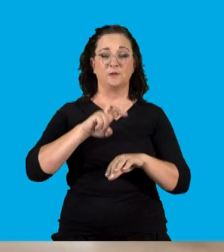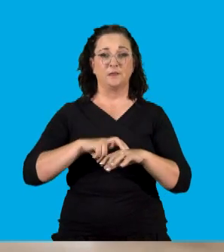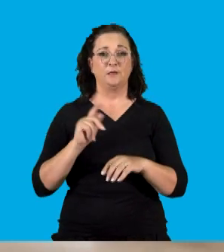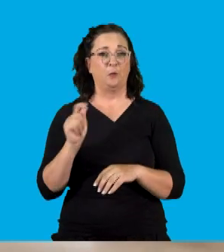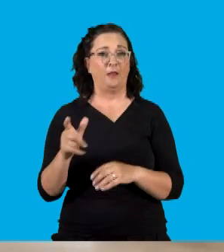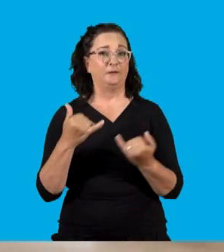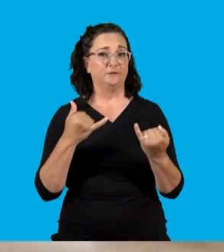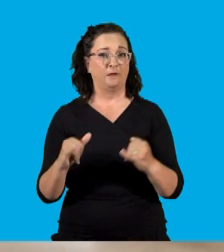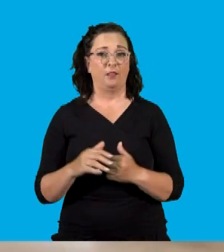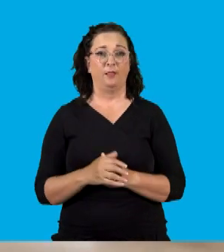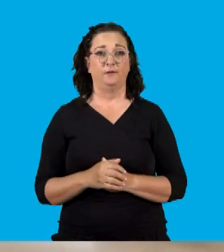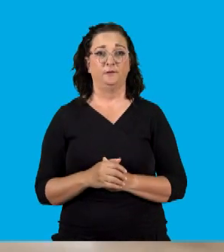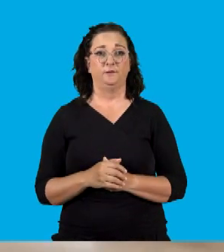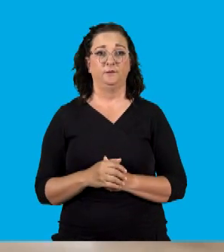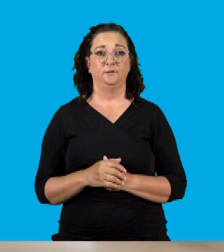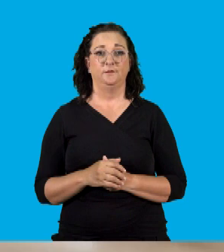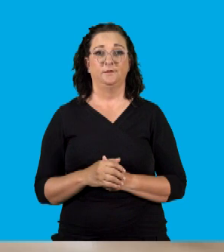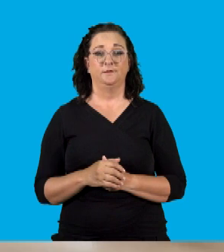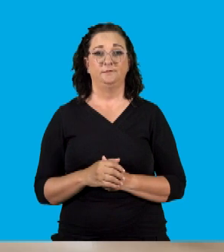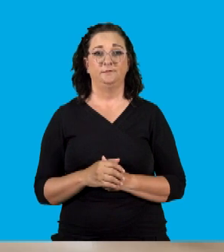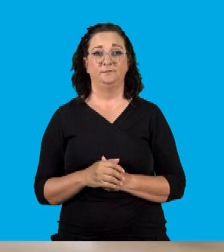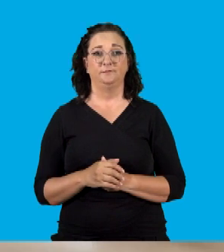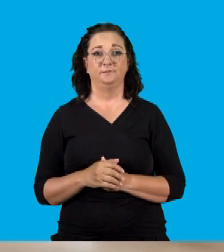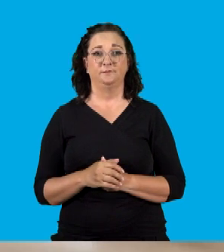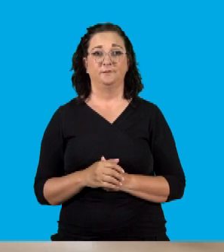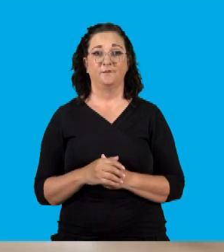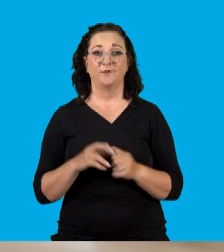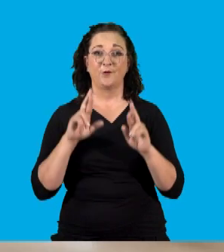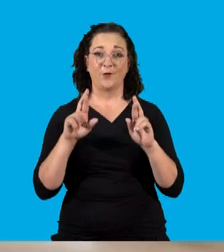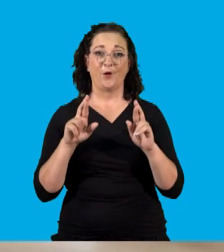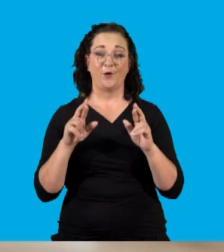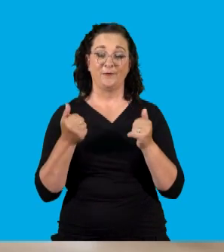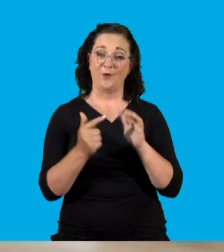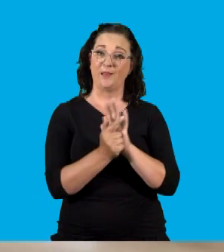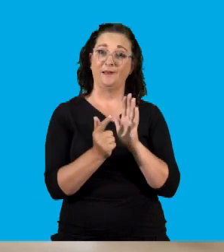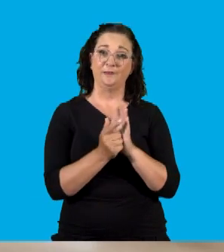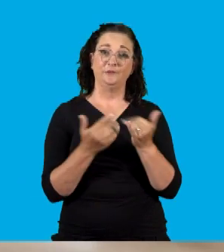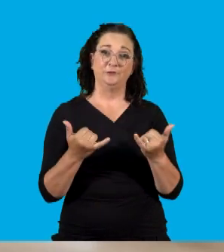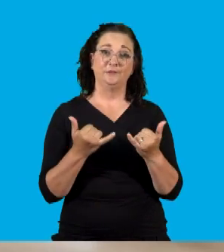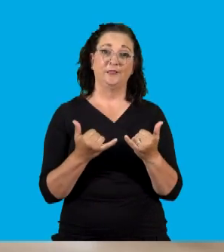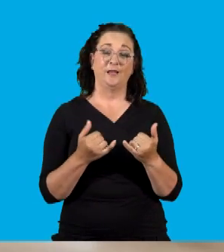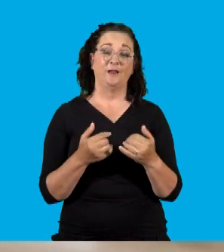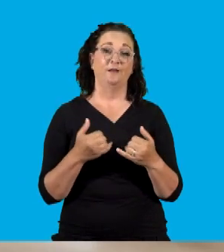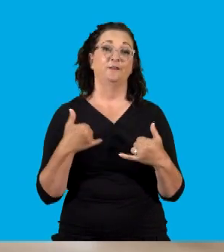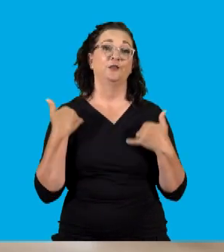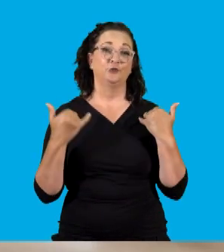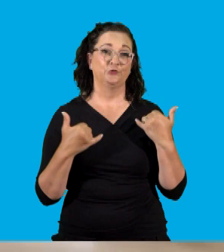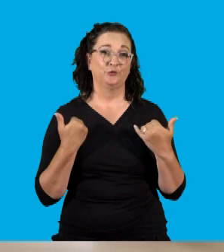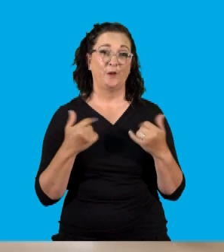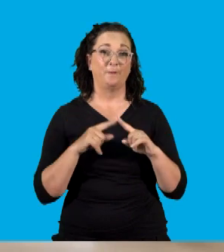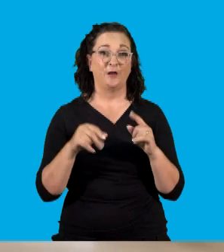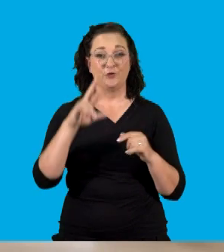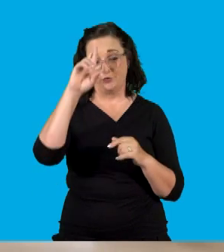For counseling, of which it's another money that has to be paid by the business. I hope and wish that today's lesson